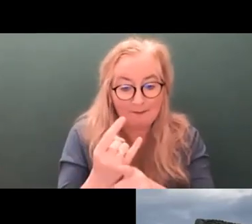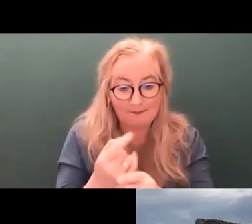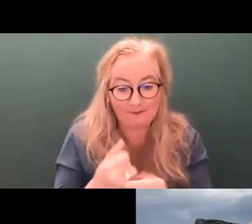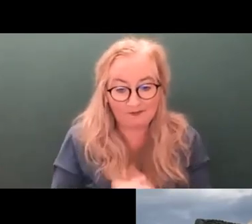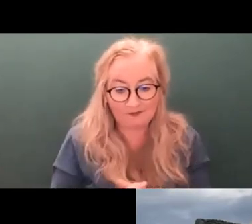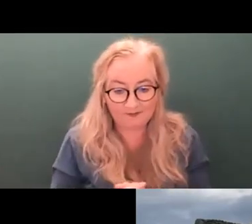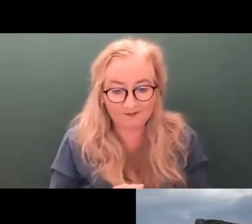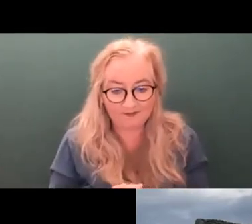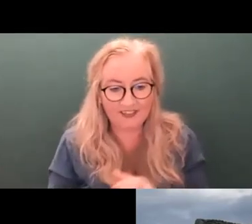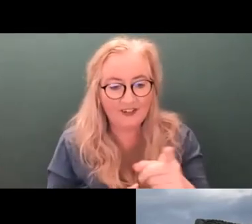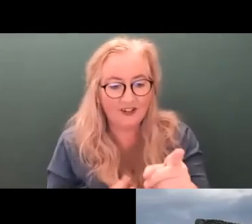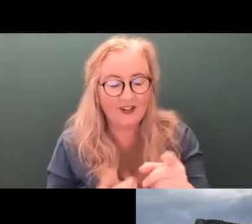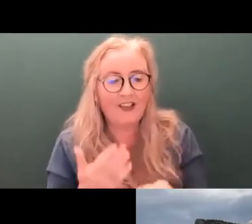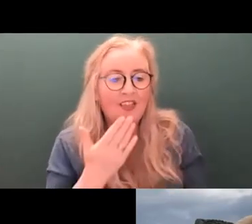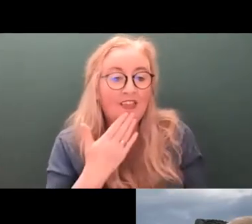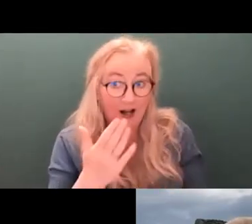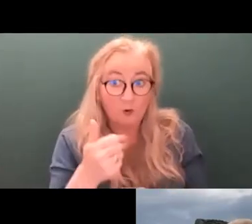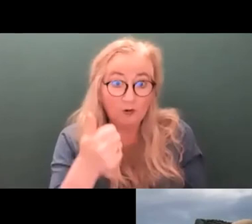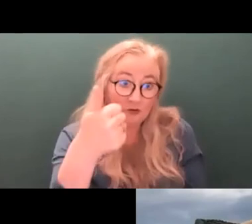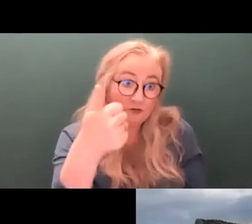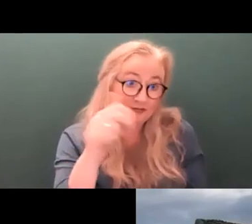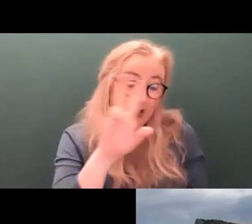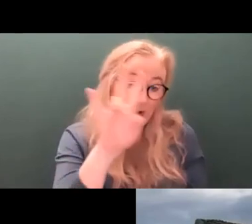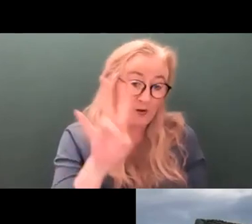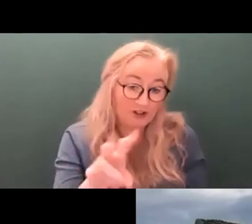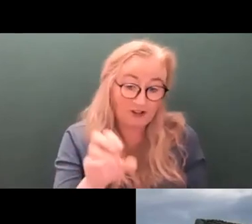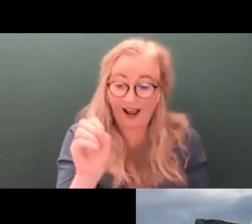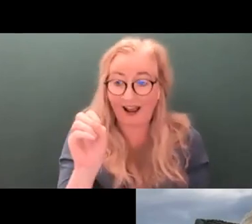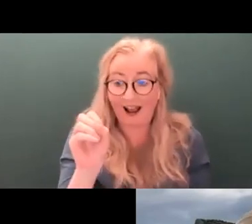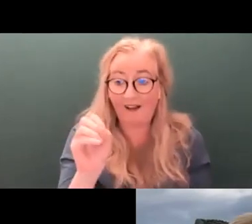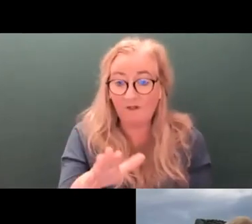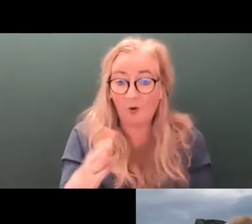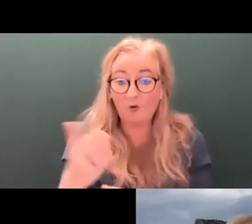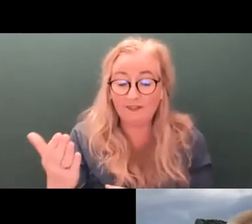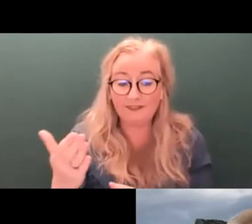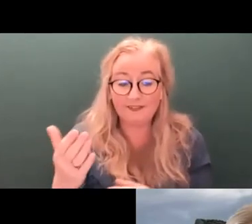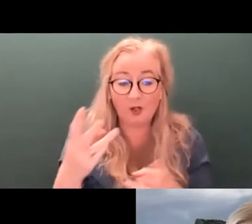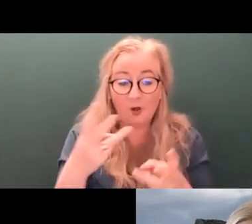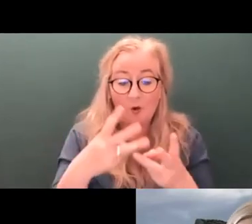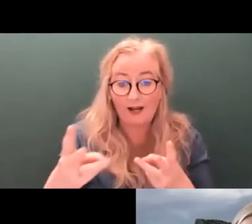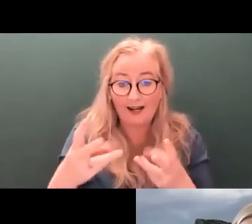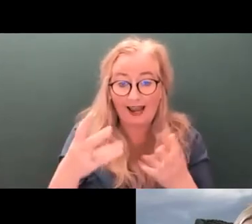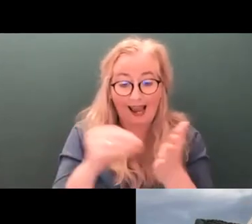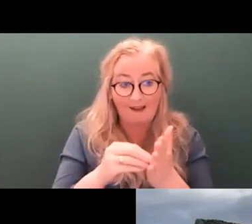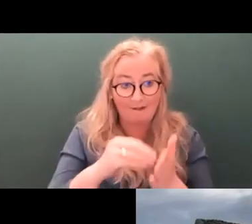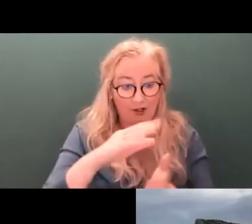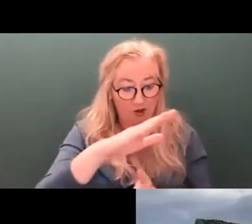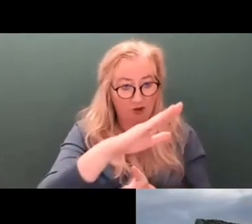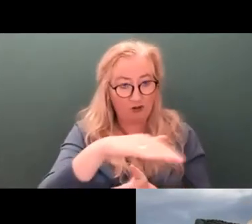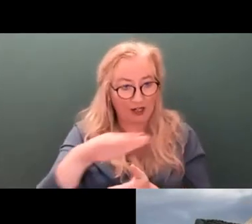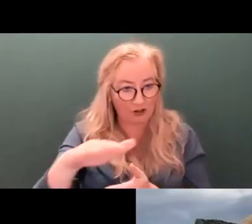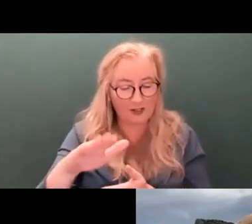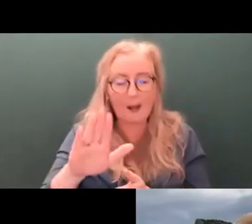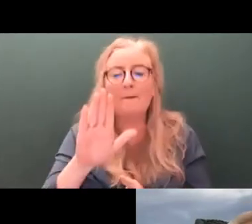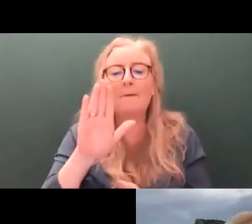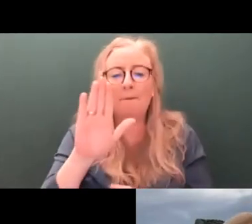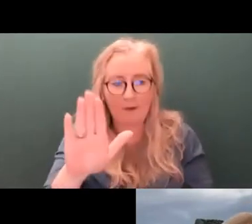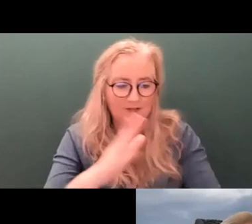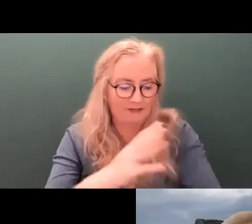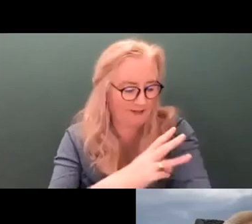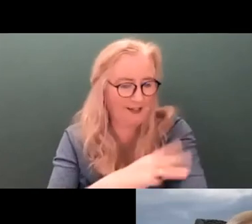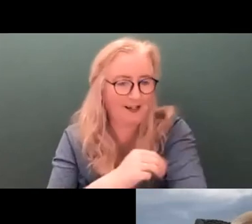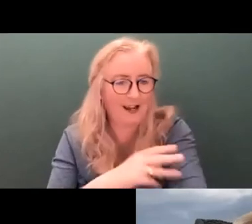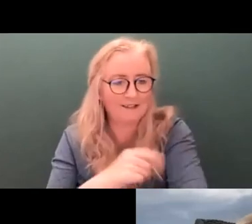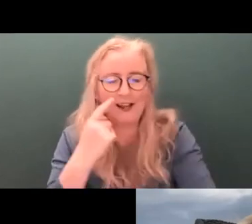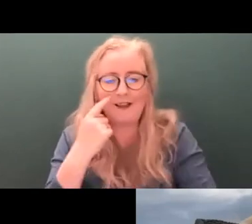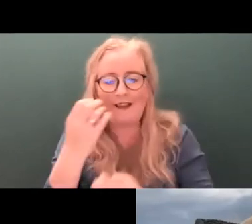Thank you for that very relevant question. Of course, when there's children involved, a guard of vetting is essential for the